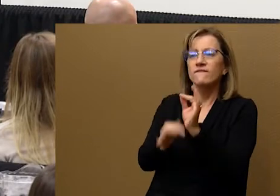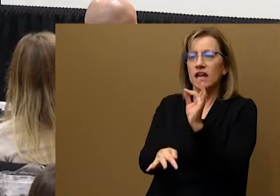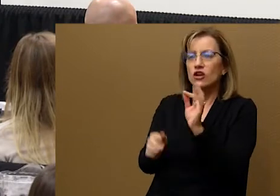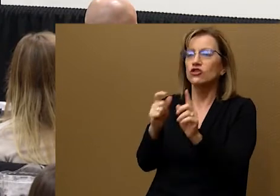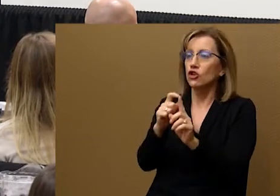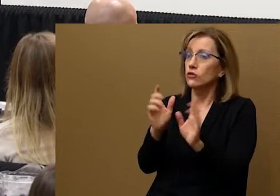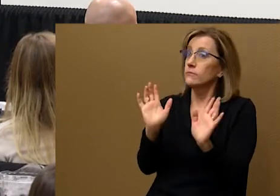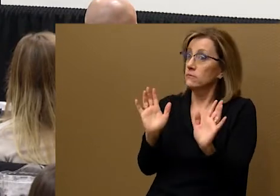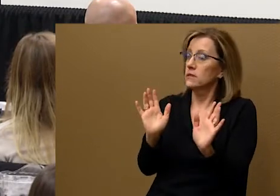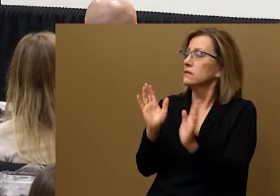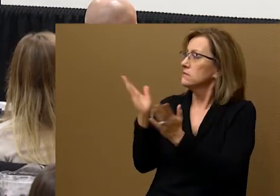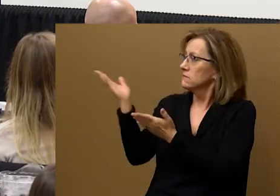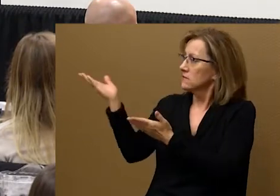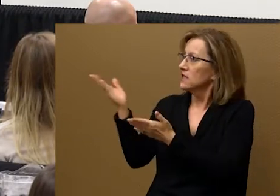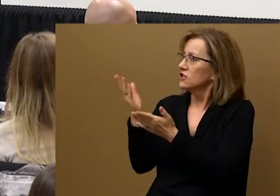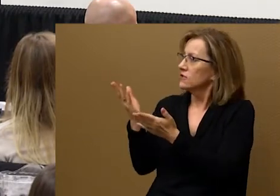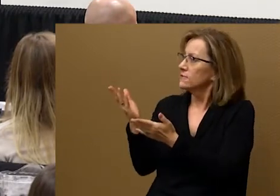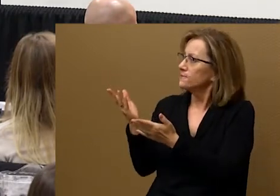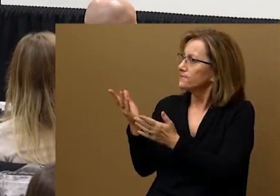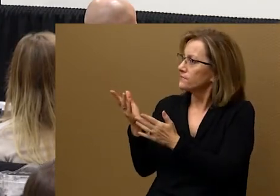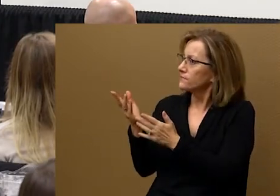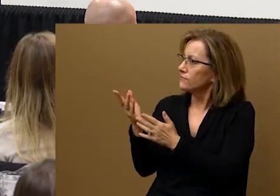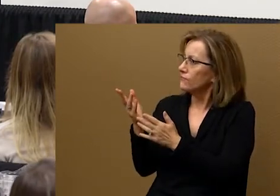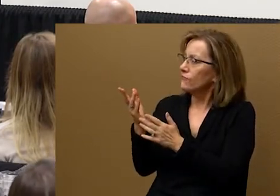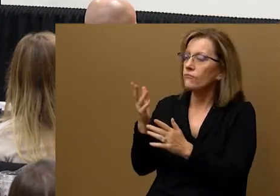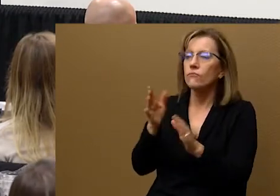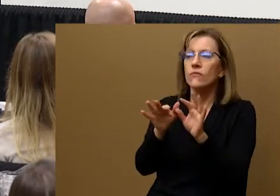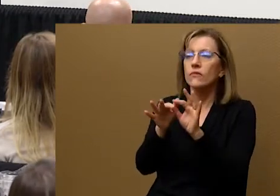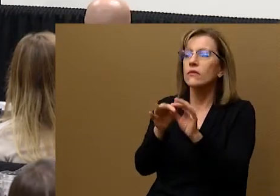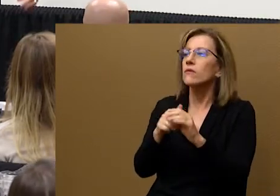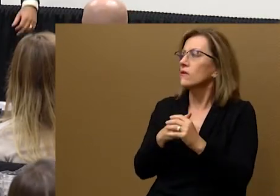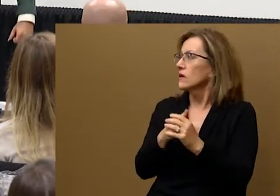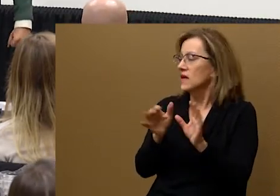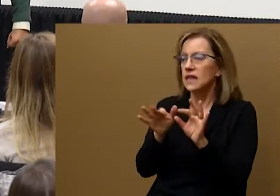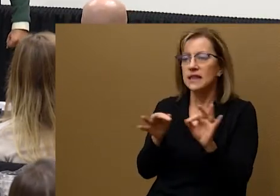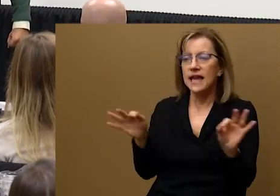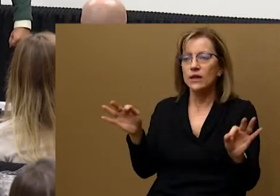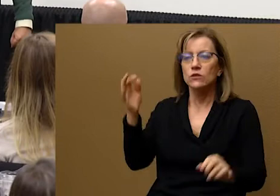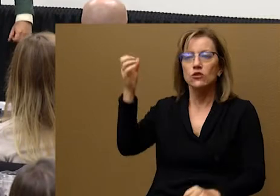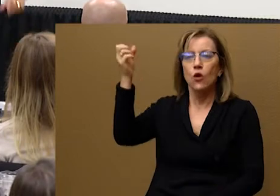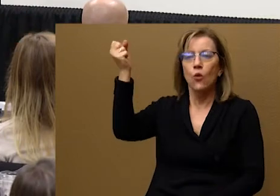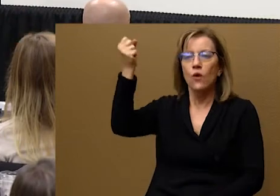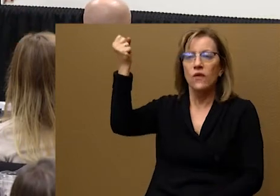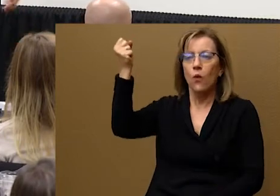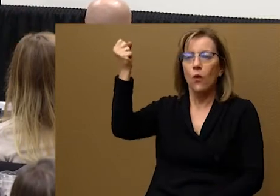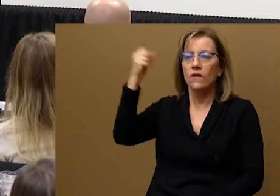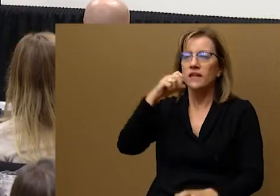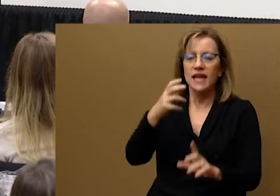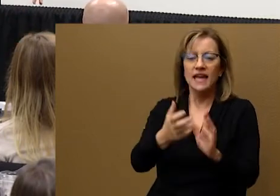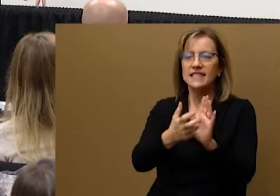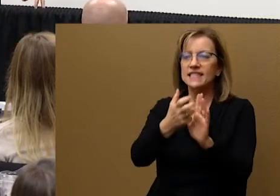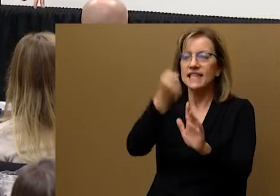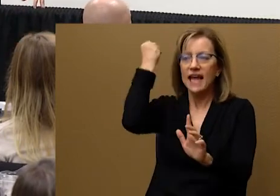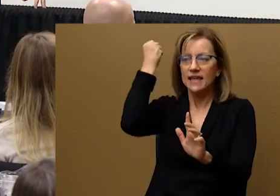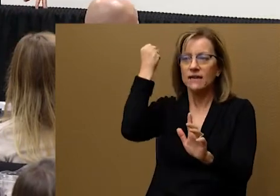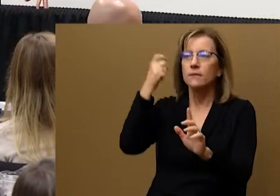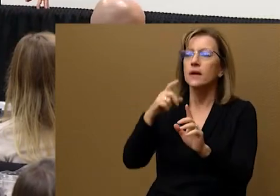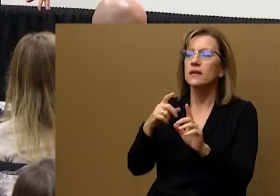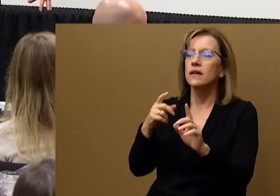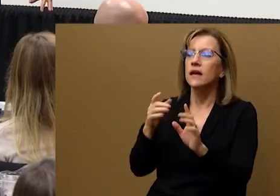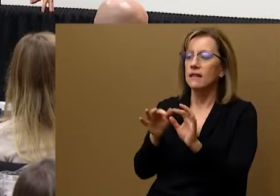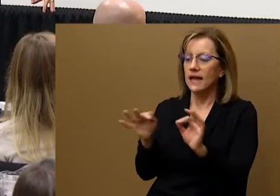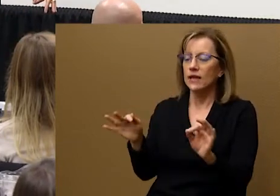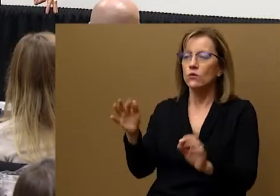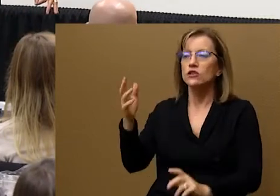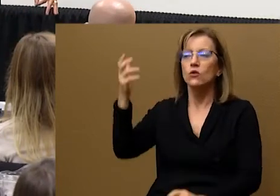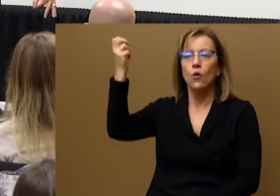The way I would suggest signing it is language withhold, not take away, but language withhold, like